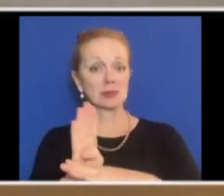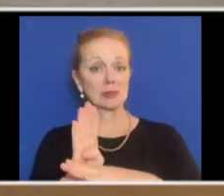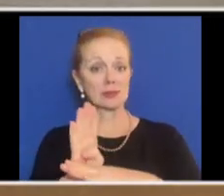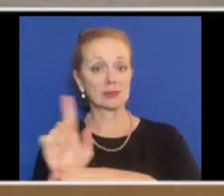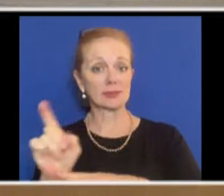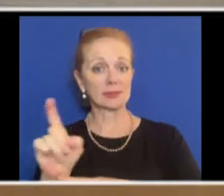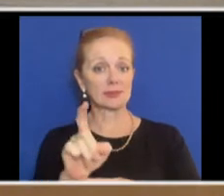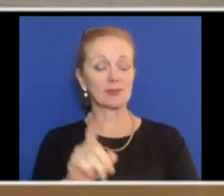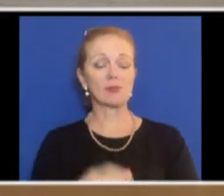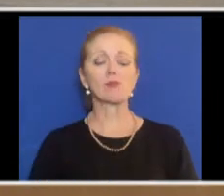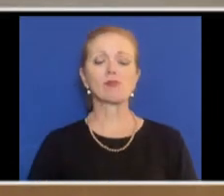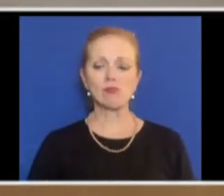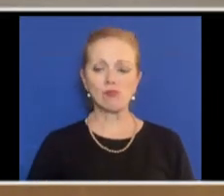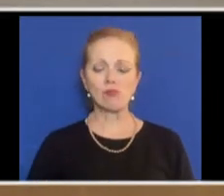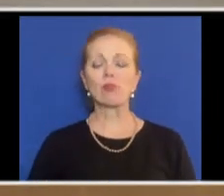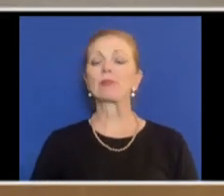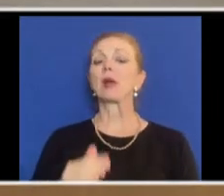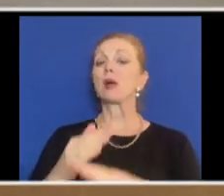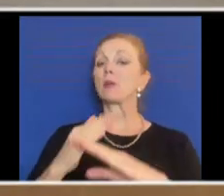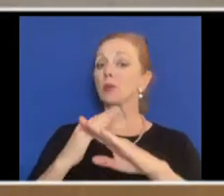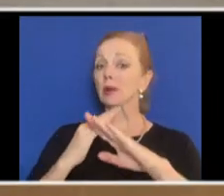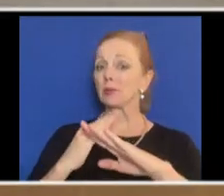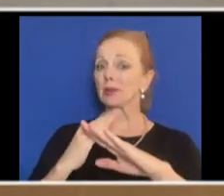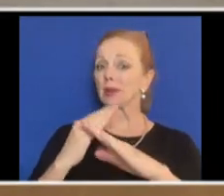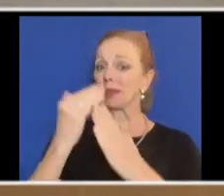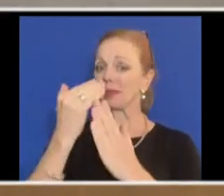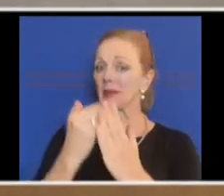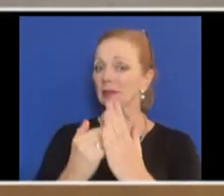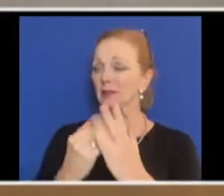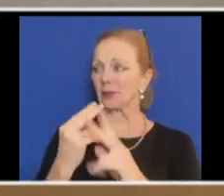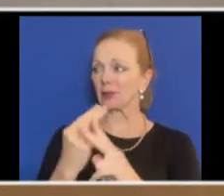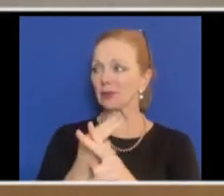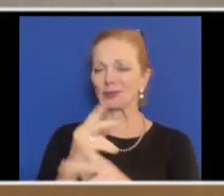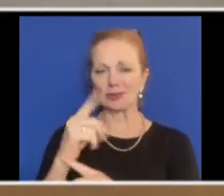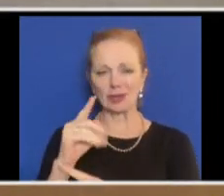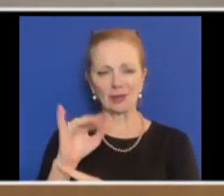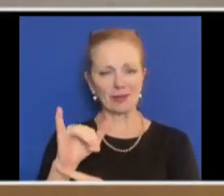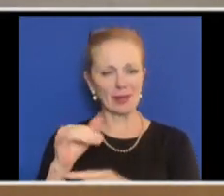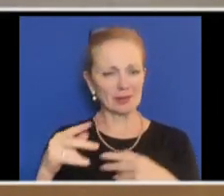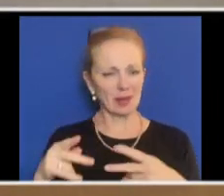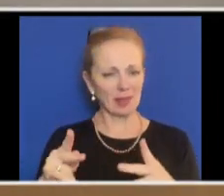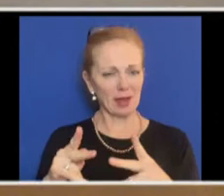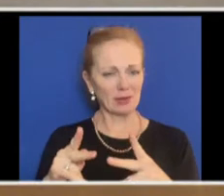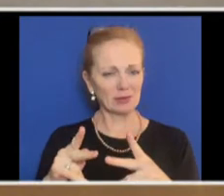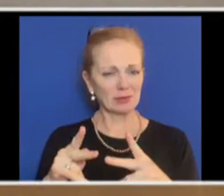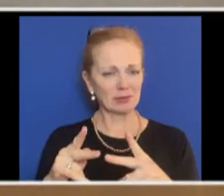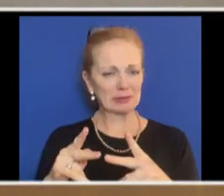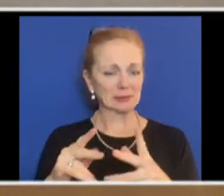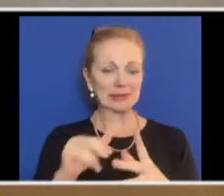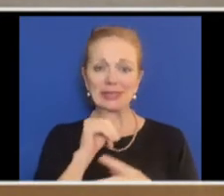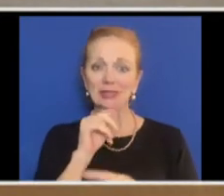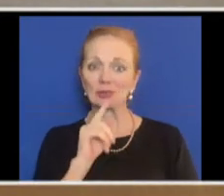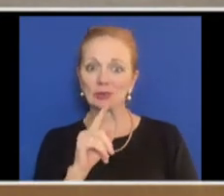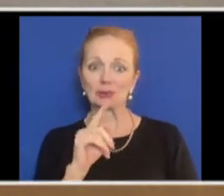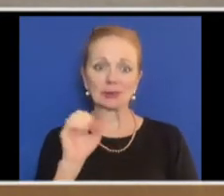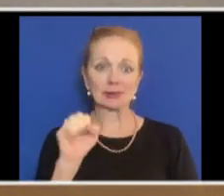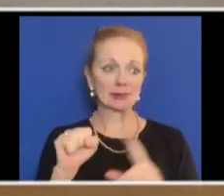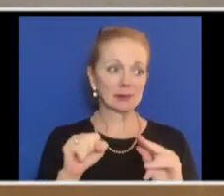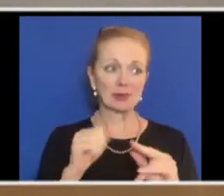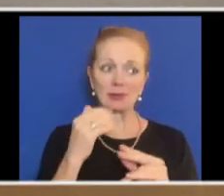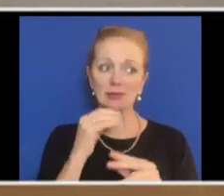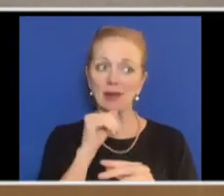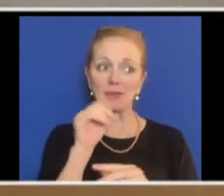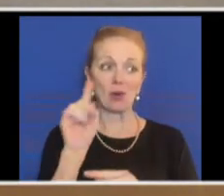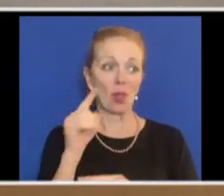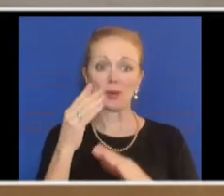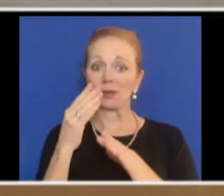so the prohibited list of uses I'll have to check to see if that's actually an allowed use and I too I'm not sure if it is or isn't I'm not I don't know if it's only in our